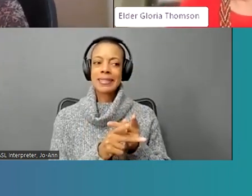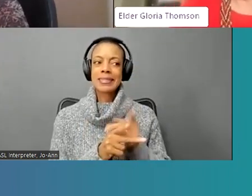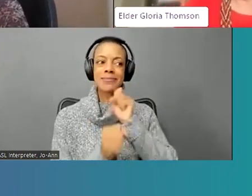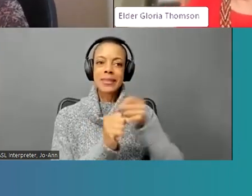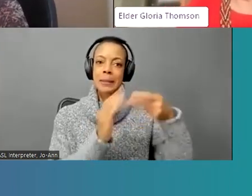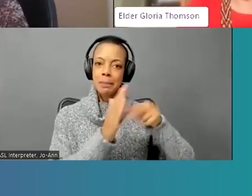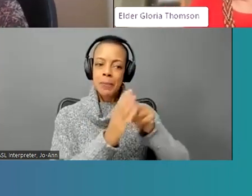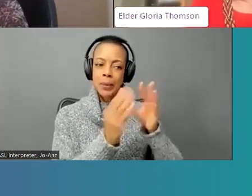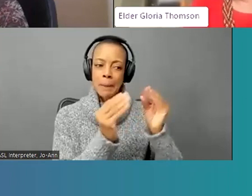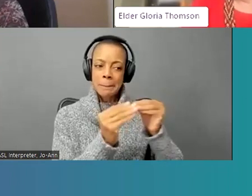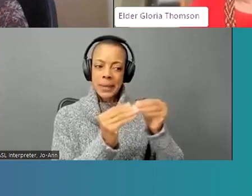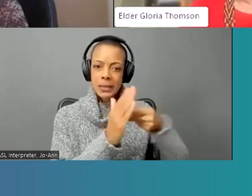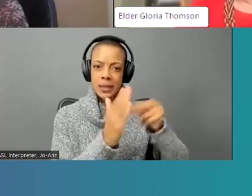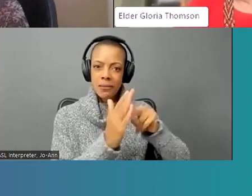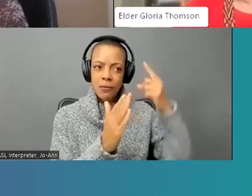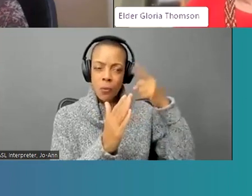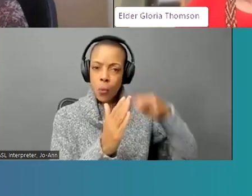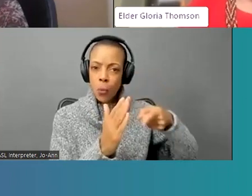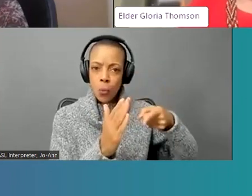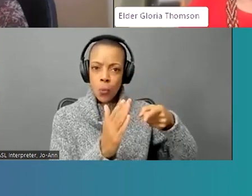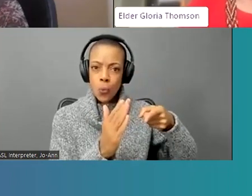to stray from